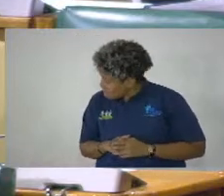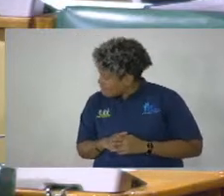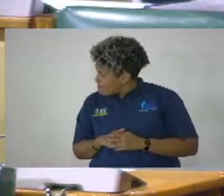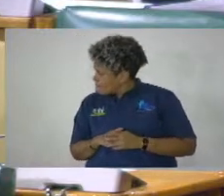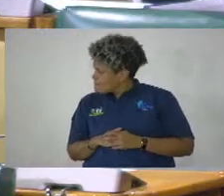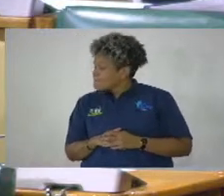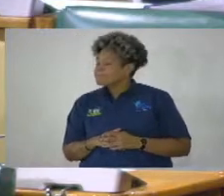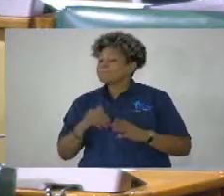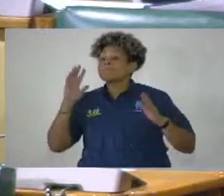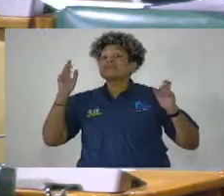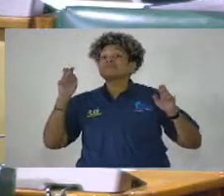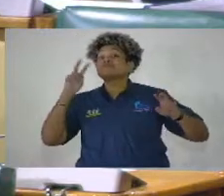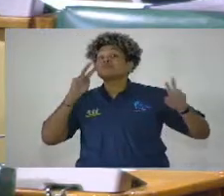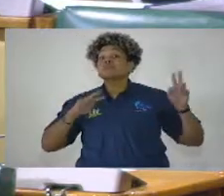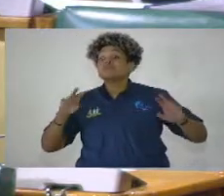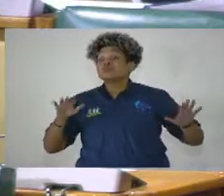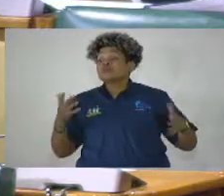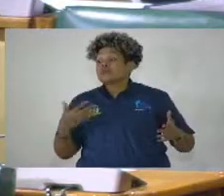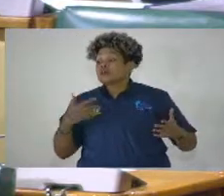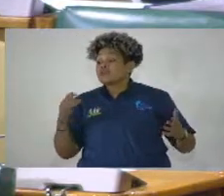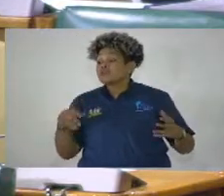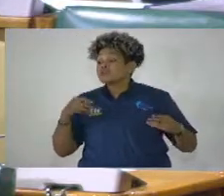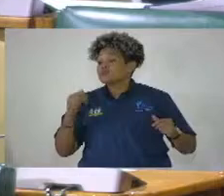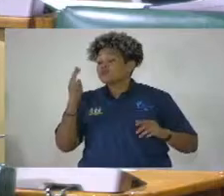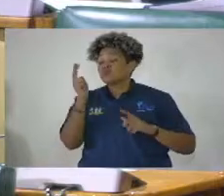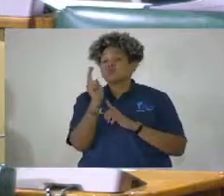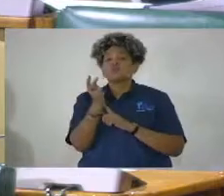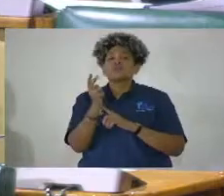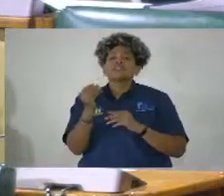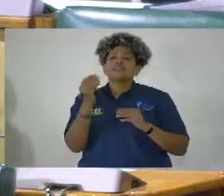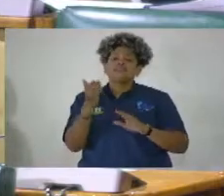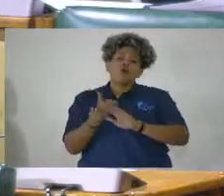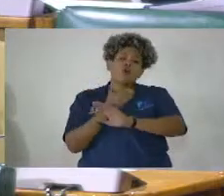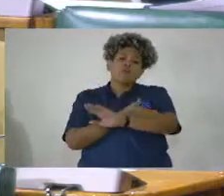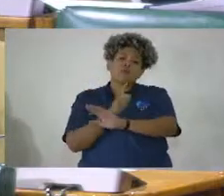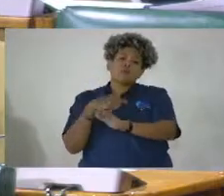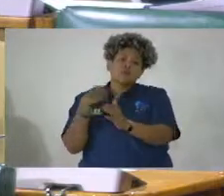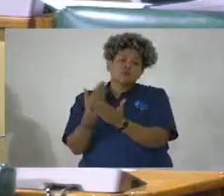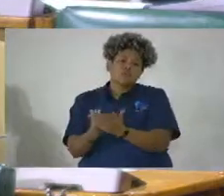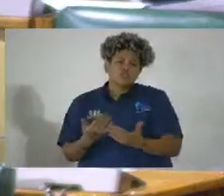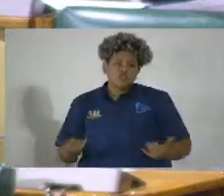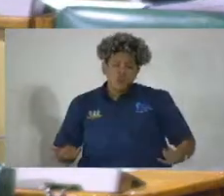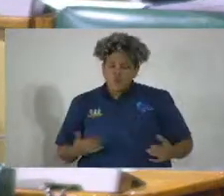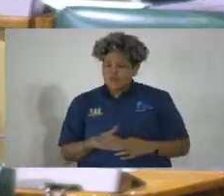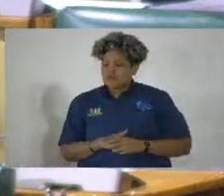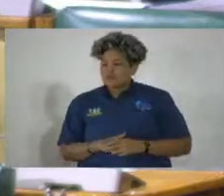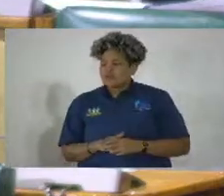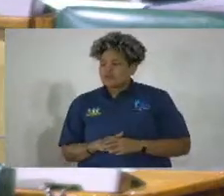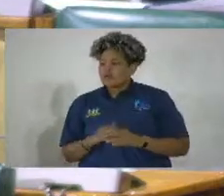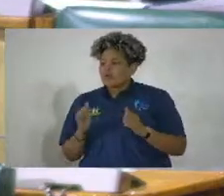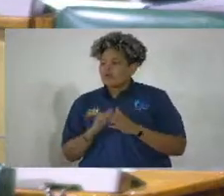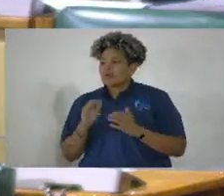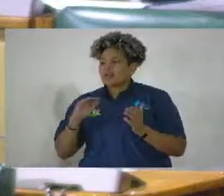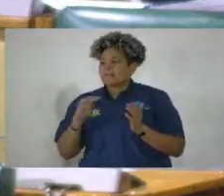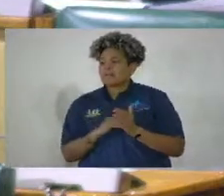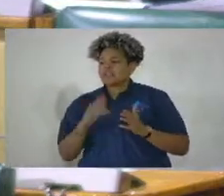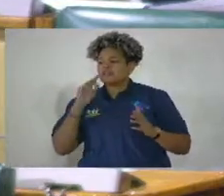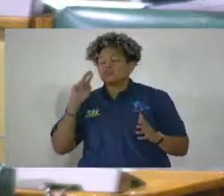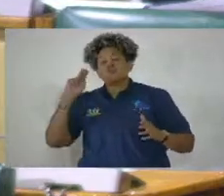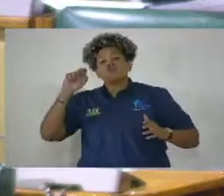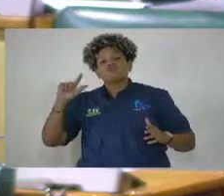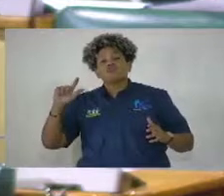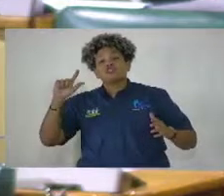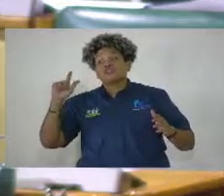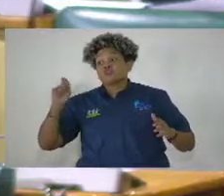And Mr. Speaker, I'll just spend 2 seconds to give an update on where we are. With the Manchester Regional